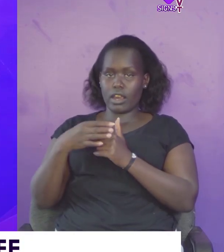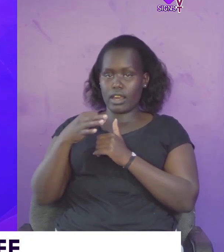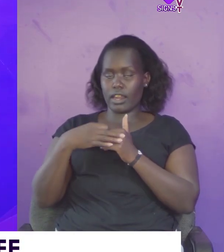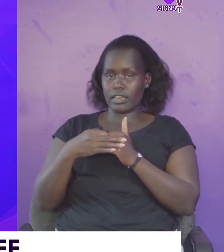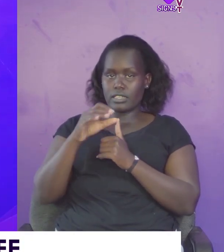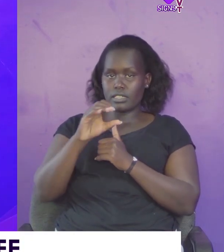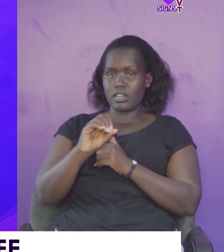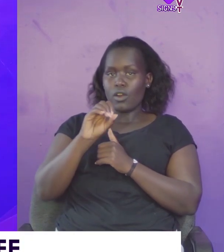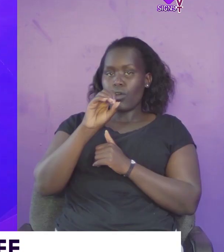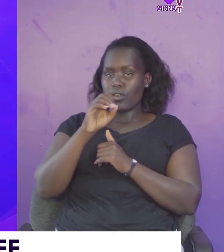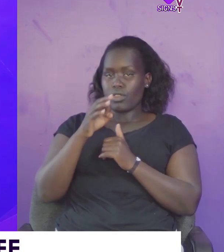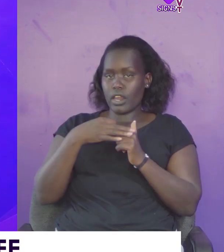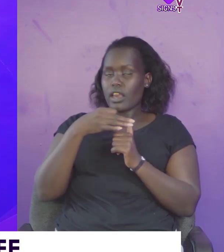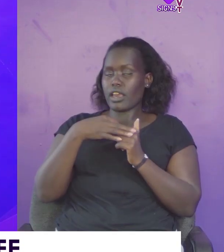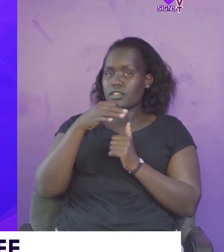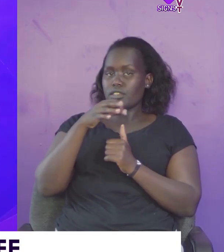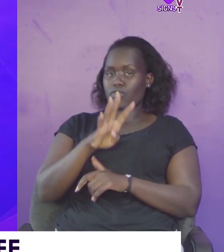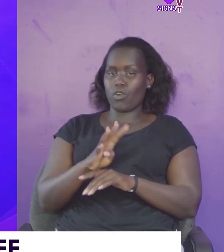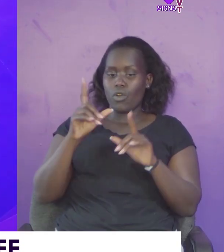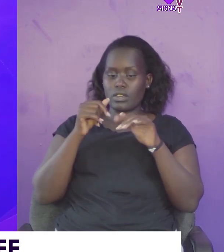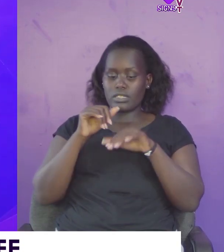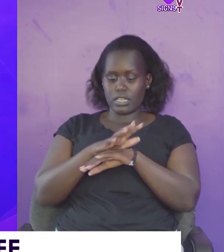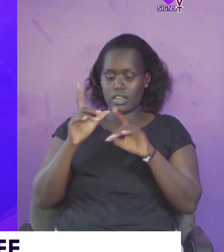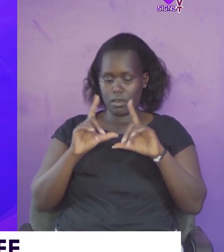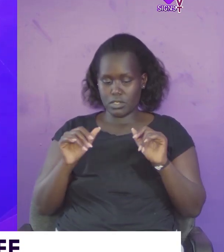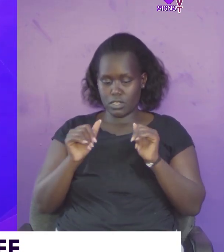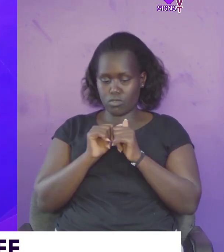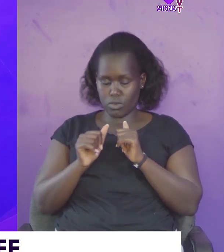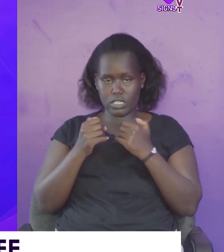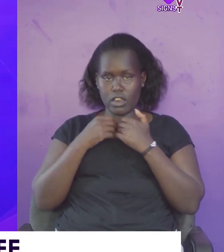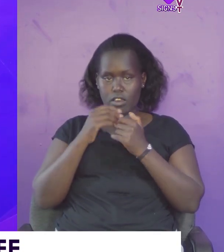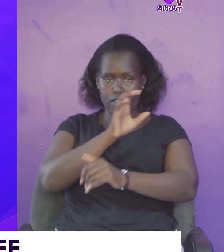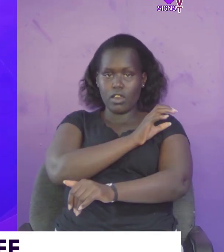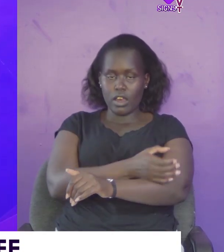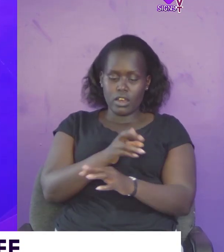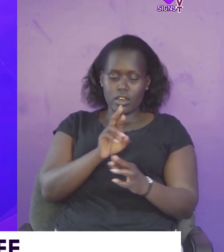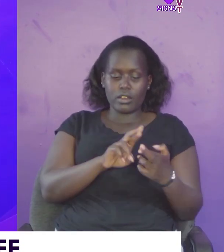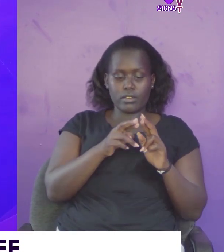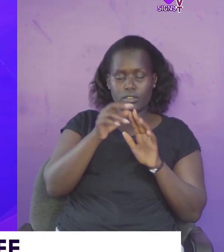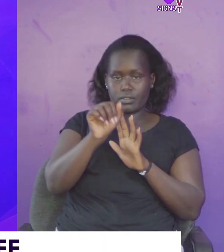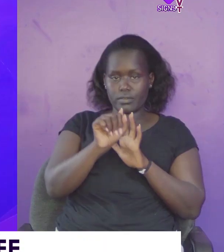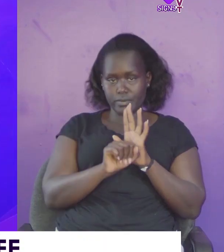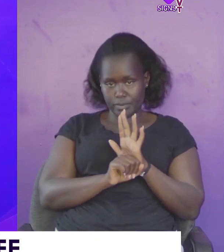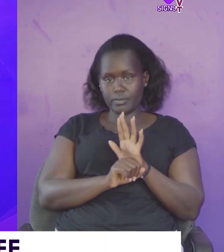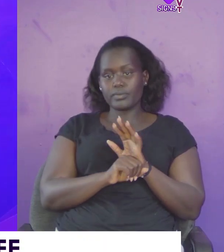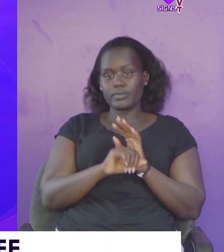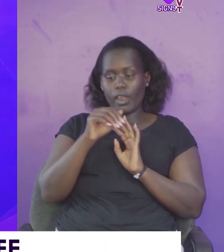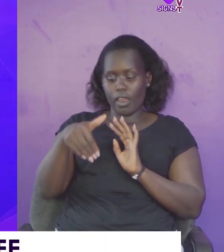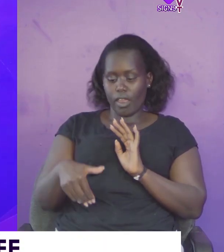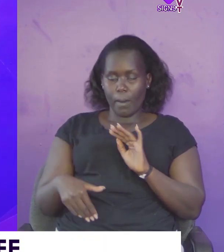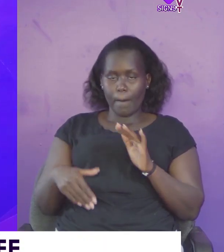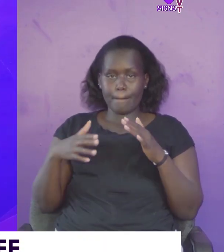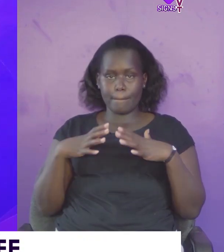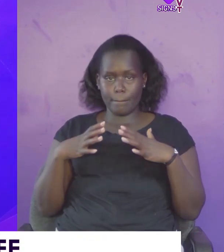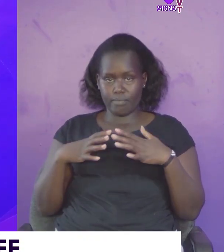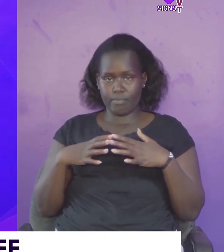0111980384. Send us a message. What is it that saps your energy? Is it relationships? Young people, are you